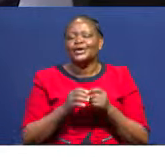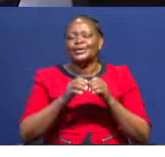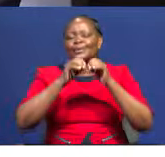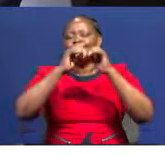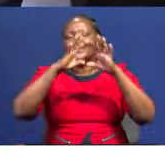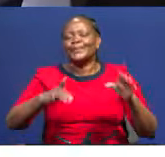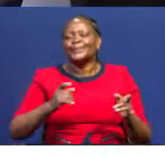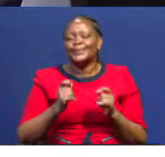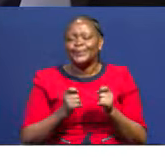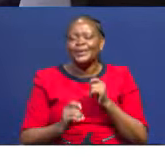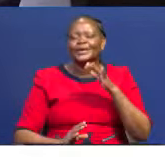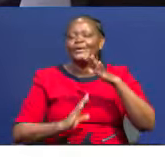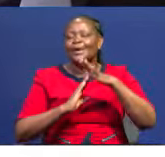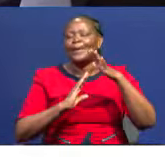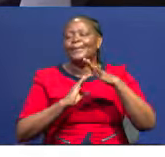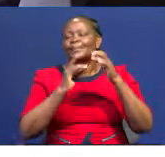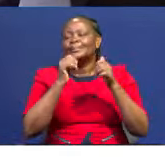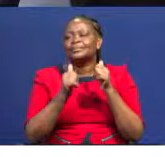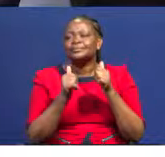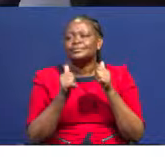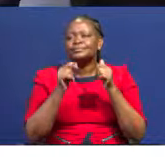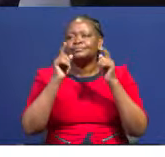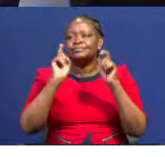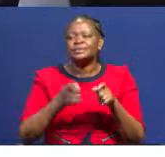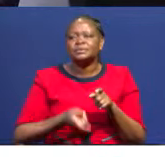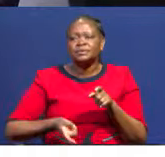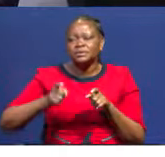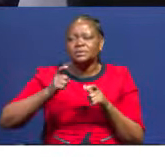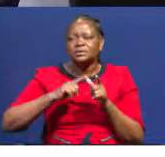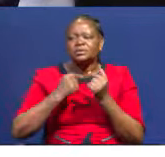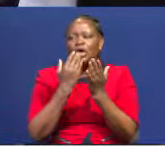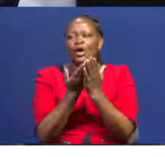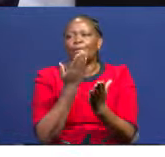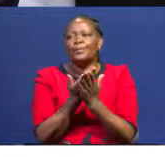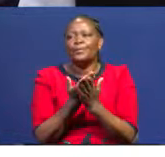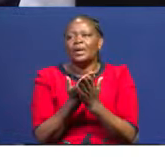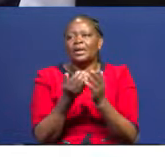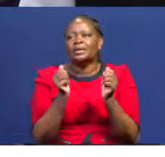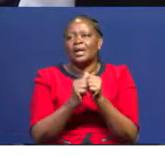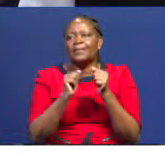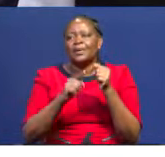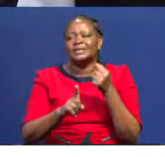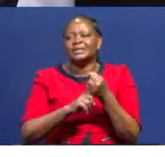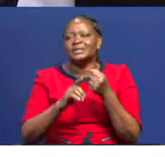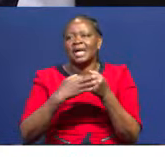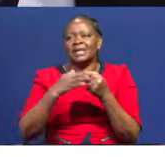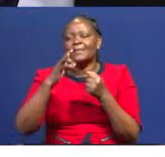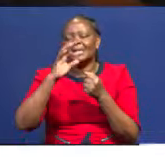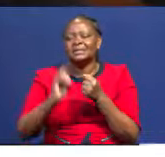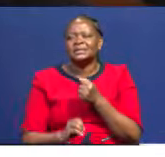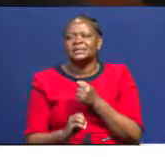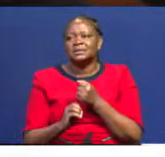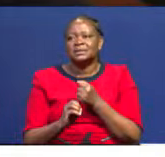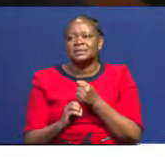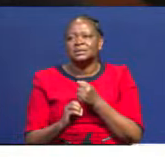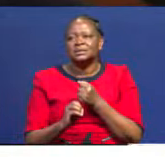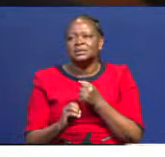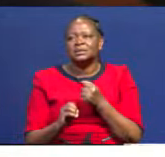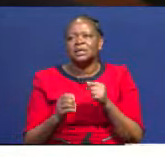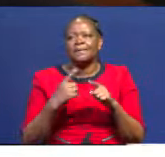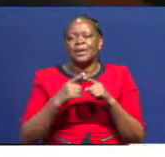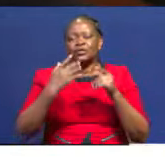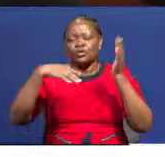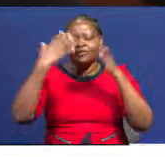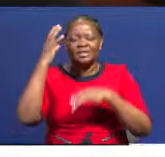at the highest rate, if there is really need to increase, we propose a 10.68% liter. However, university